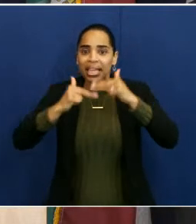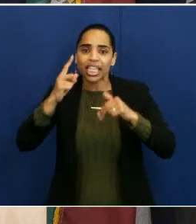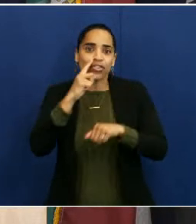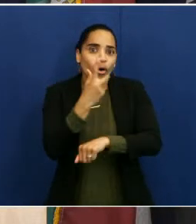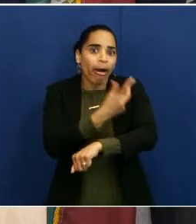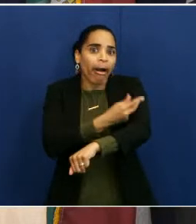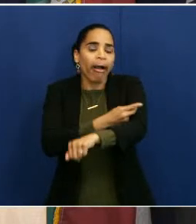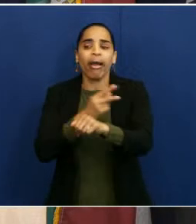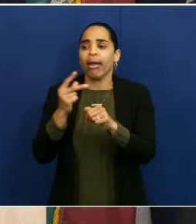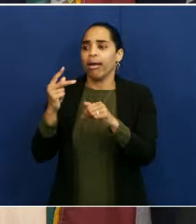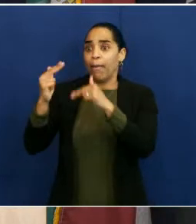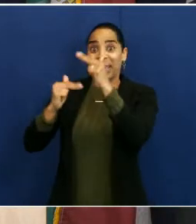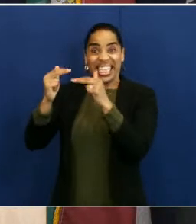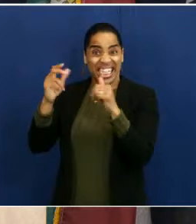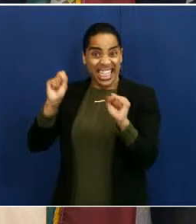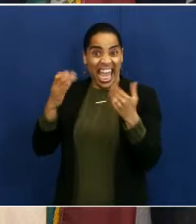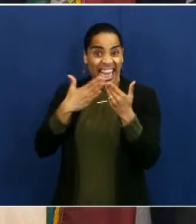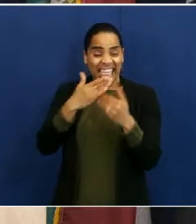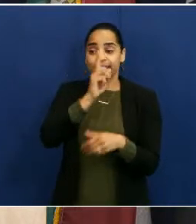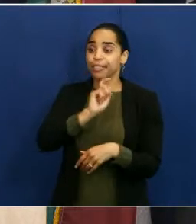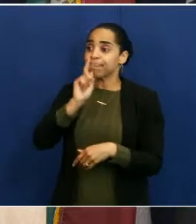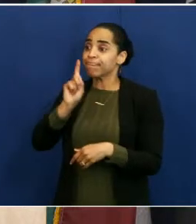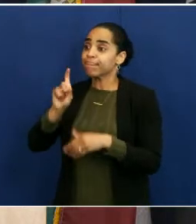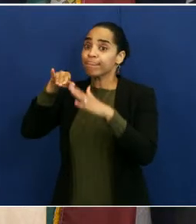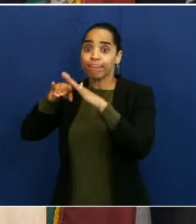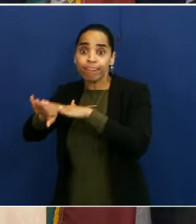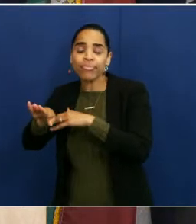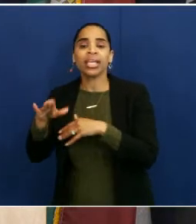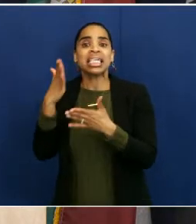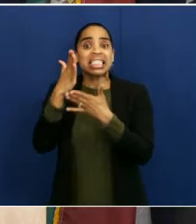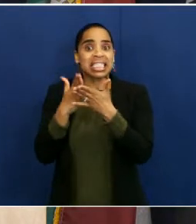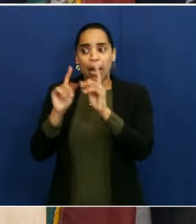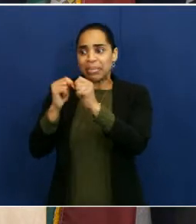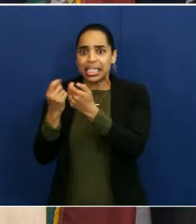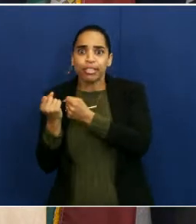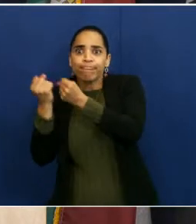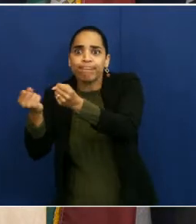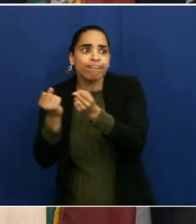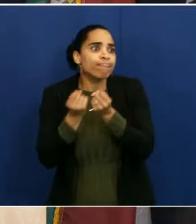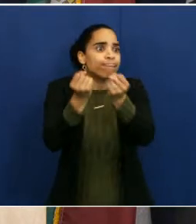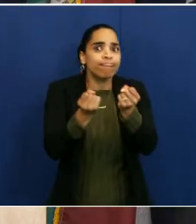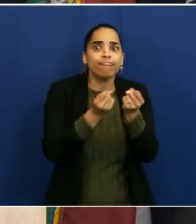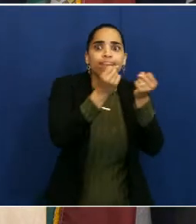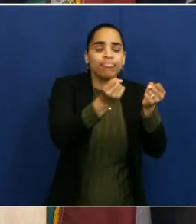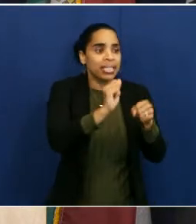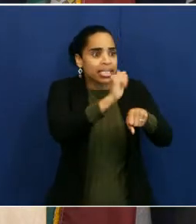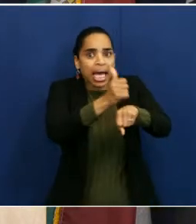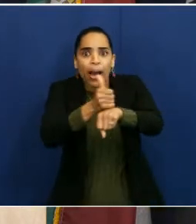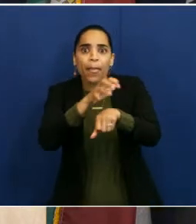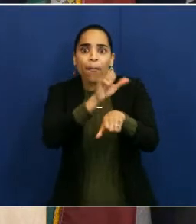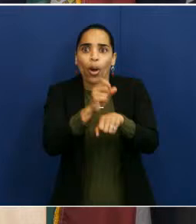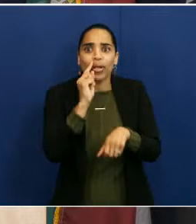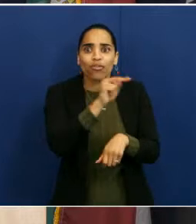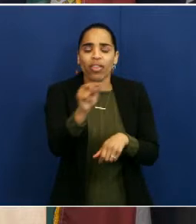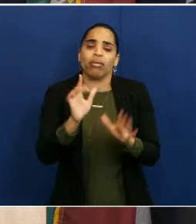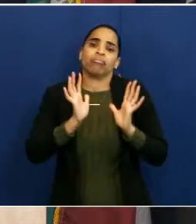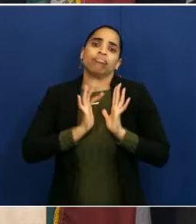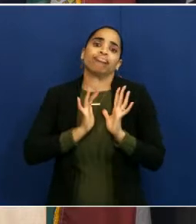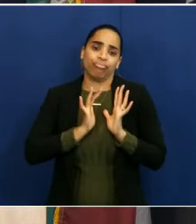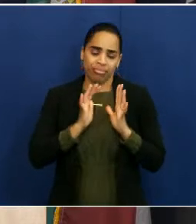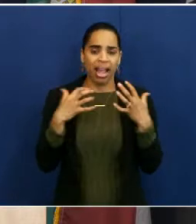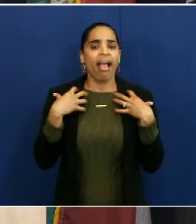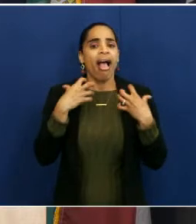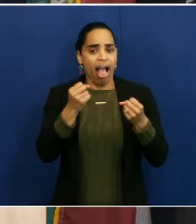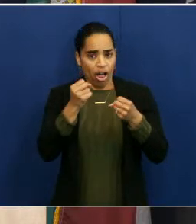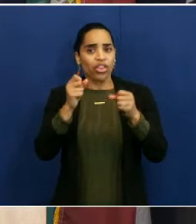dedicated, walk-up sites, having community health teams go out and make appointments. And so we just haven't yet hit the point where there are